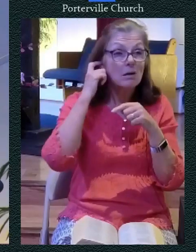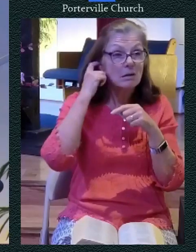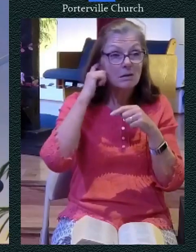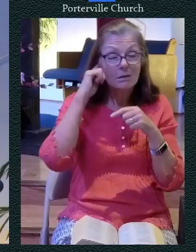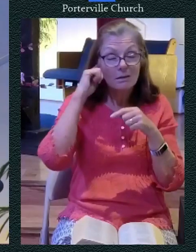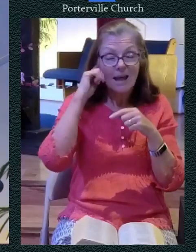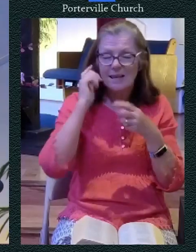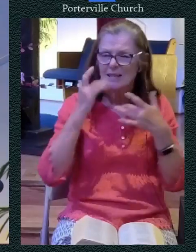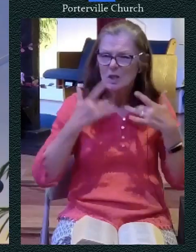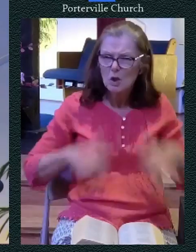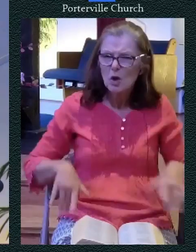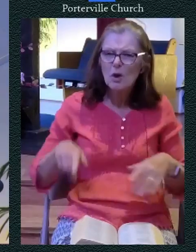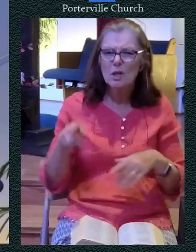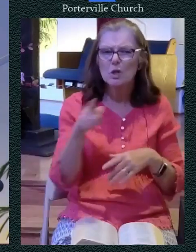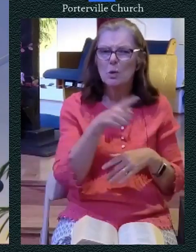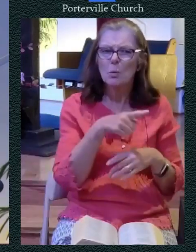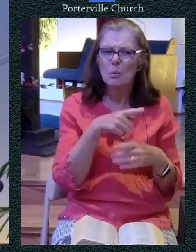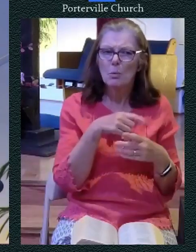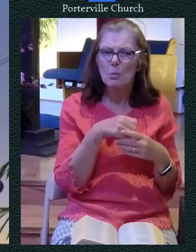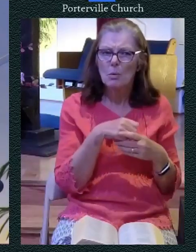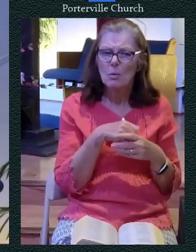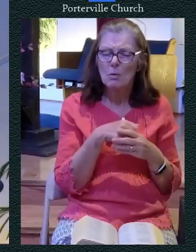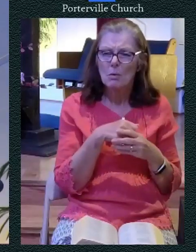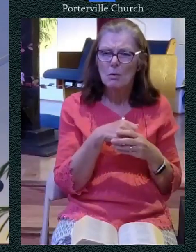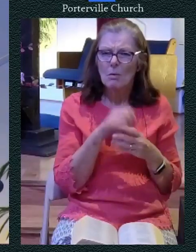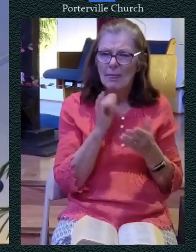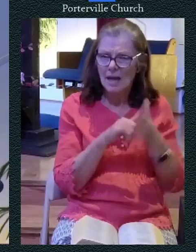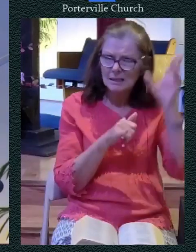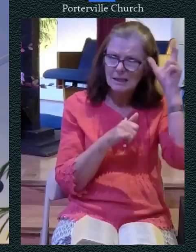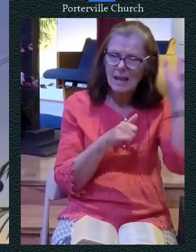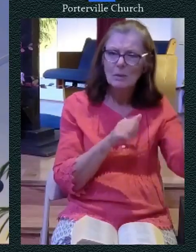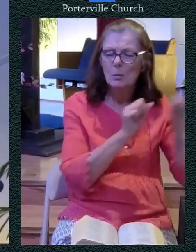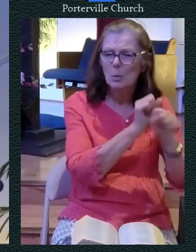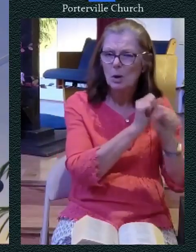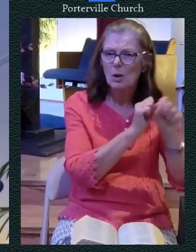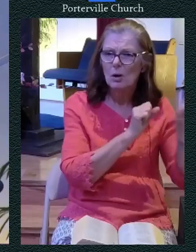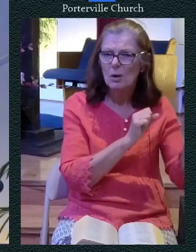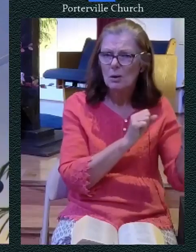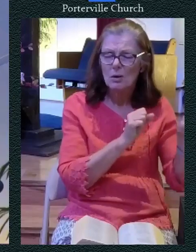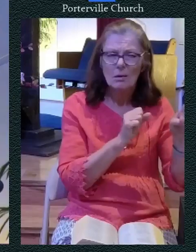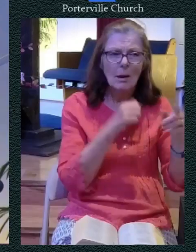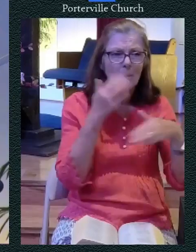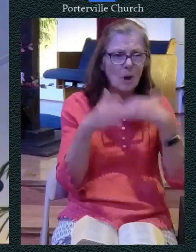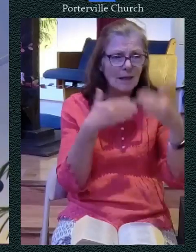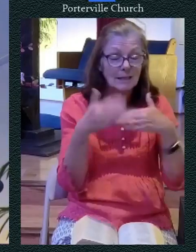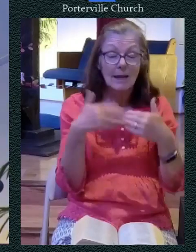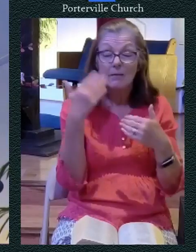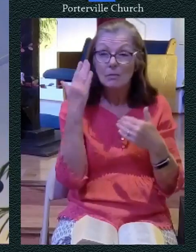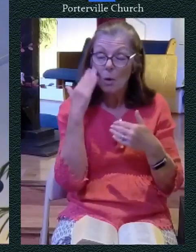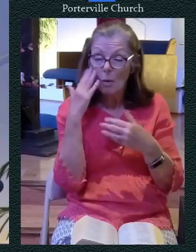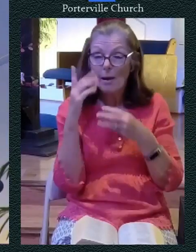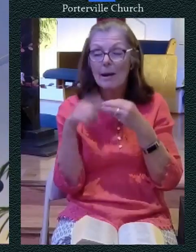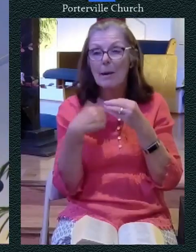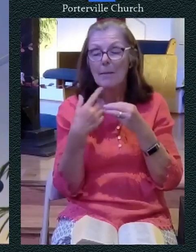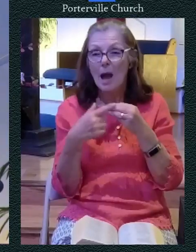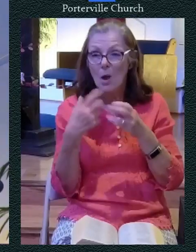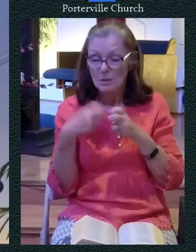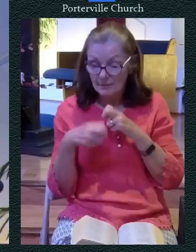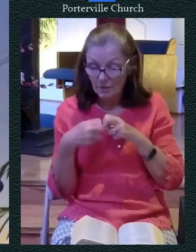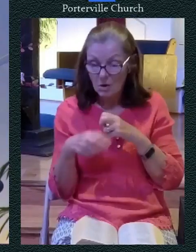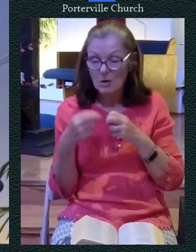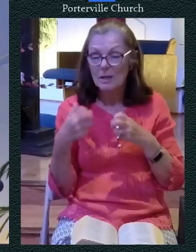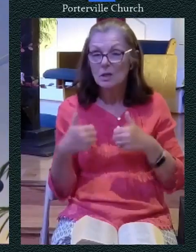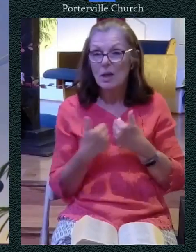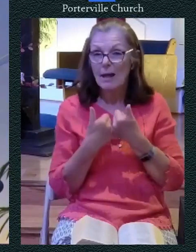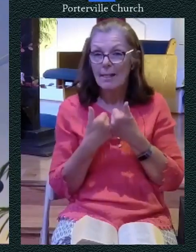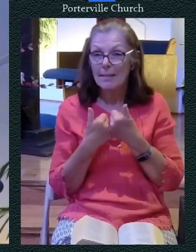us. And so in this process of knowing difficulty and knowing challenge, it's